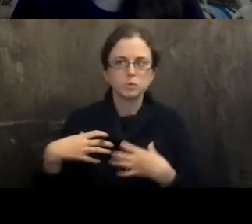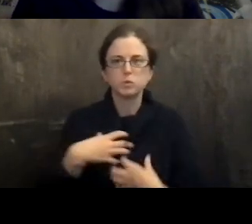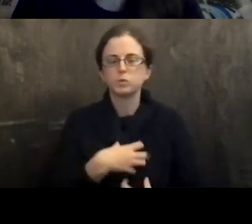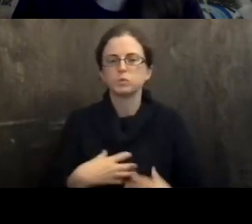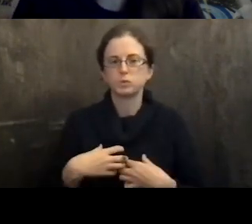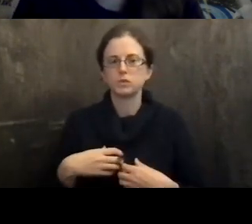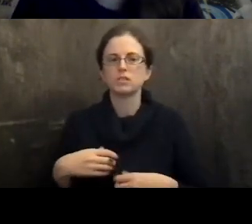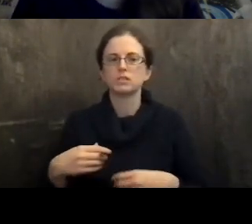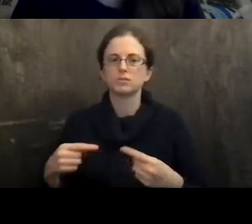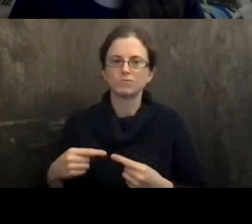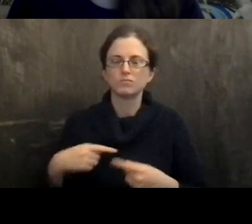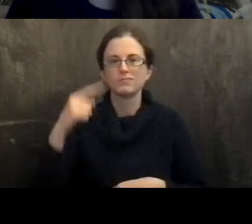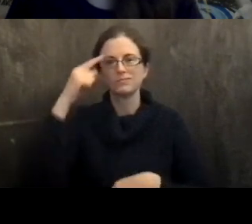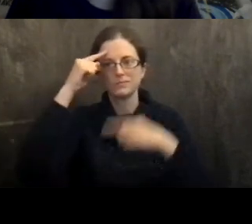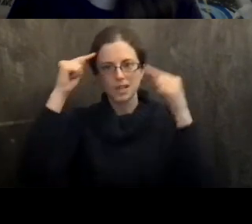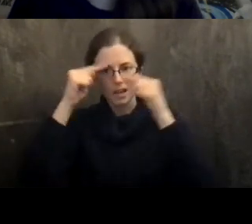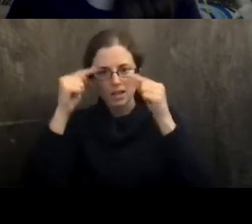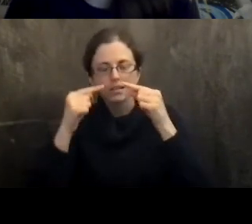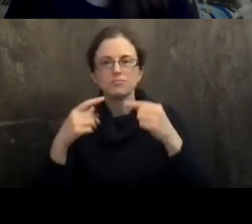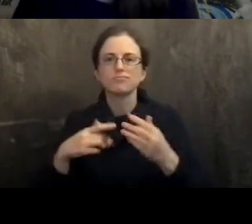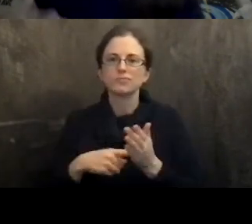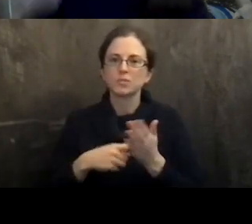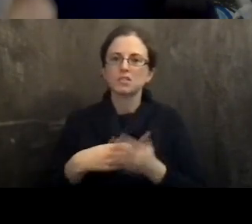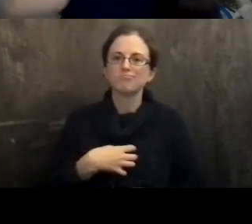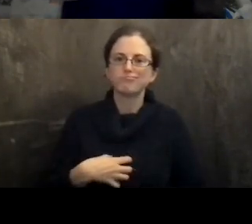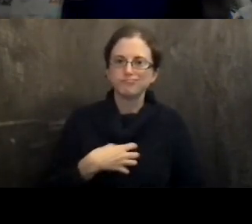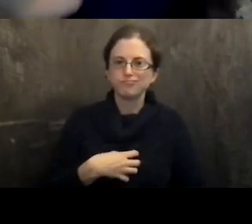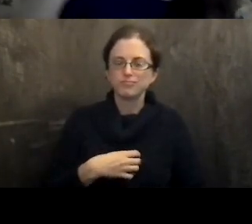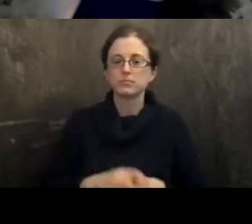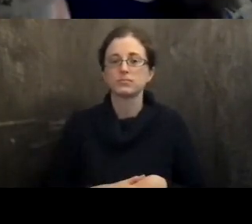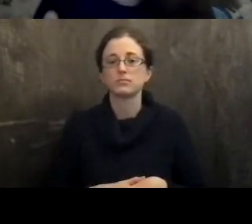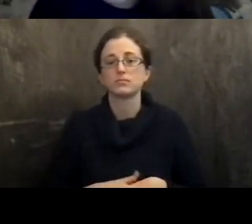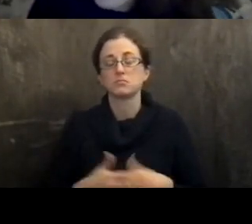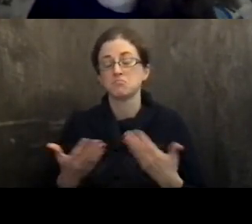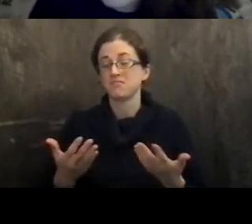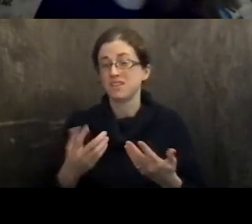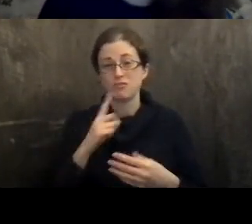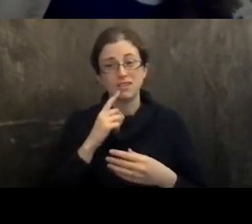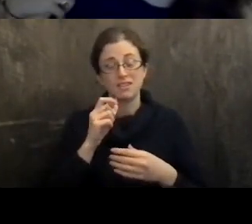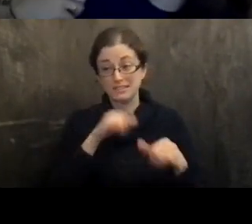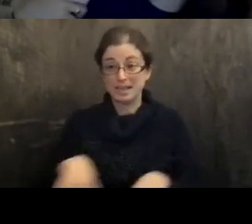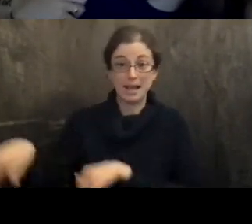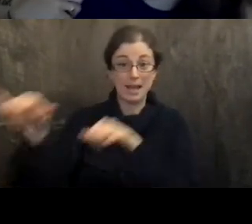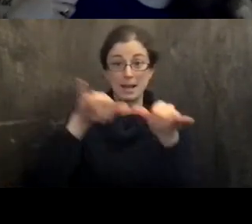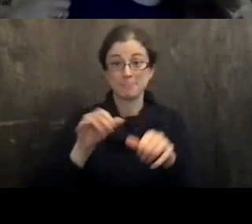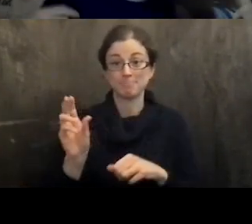the second dose. Not everybody gets the same. So my husband got his booster last week. He complained of a sore arm.